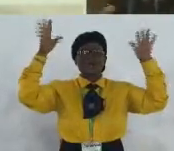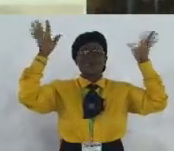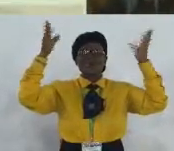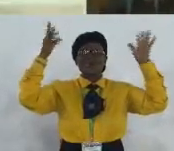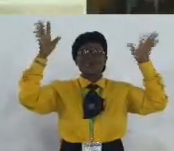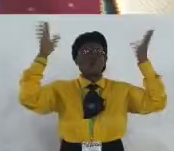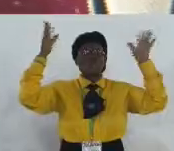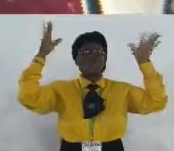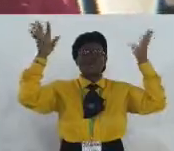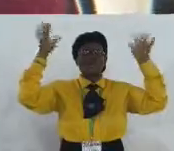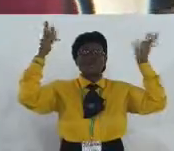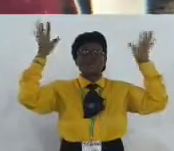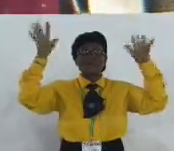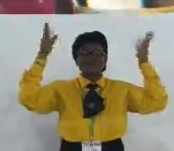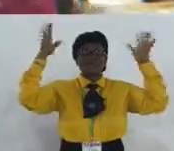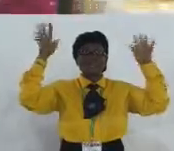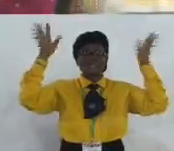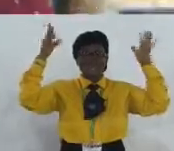of Jesus,